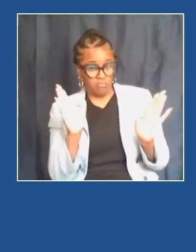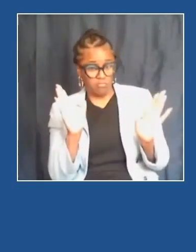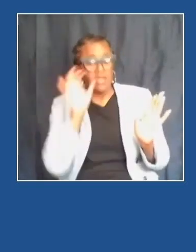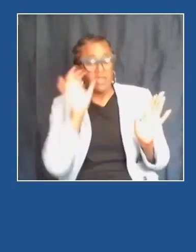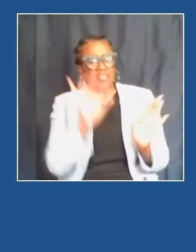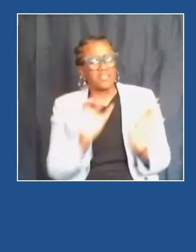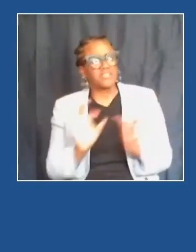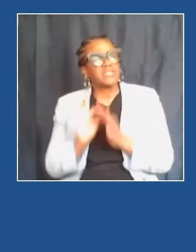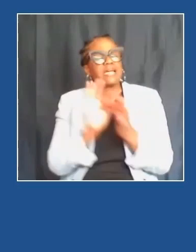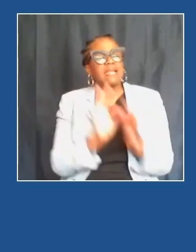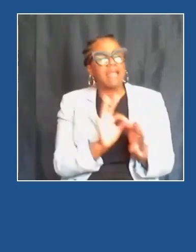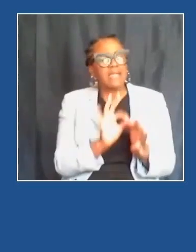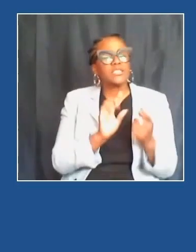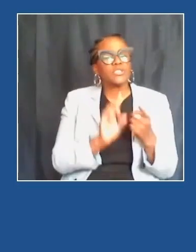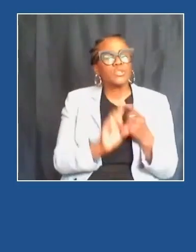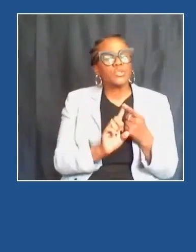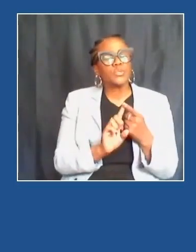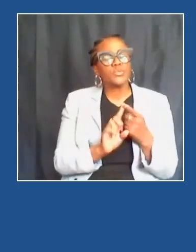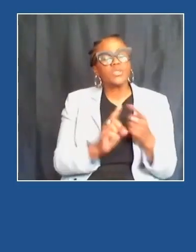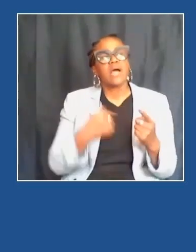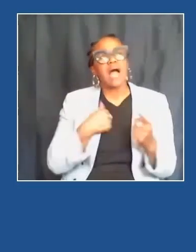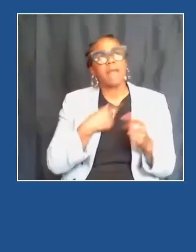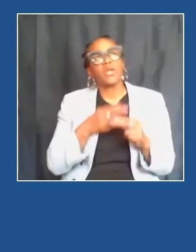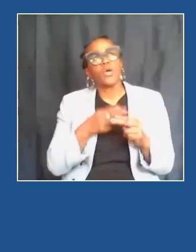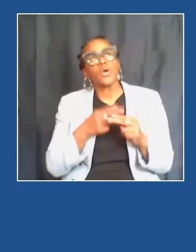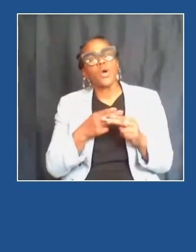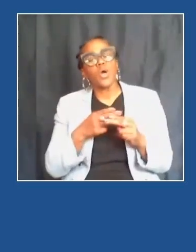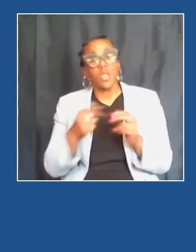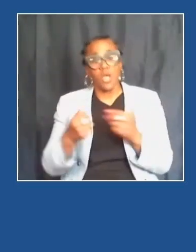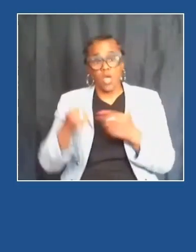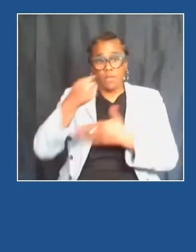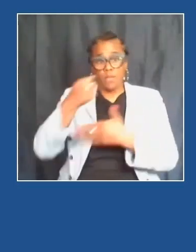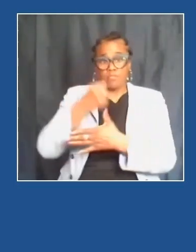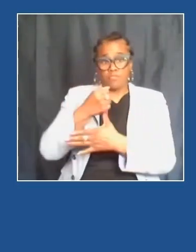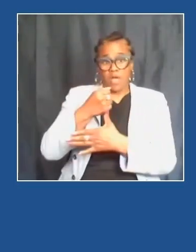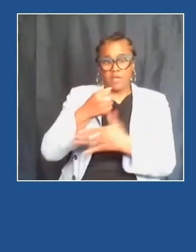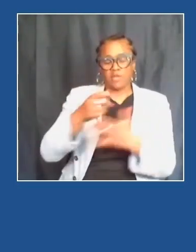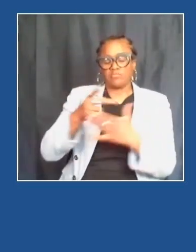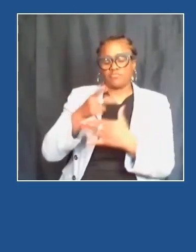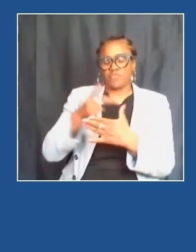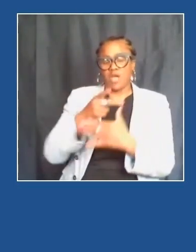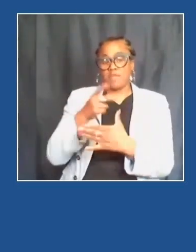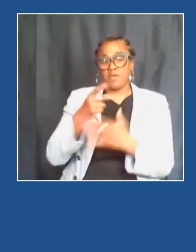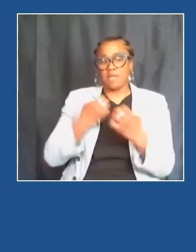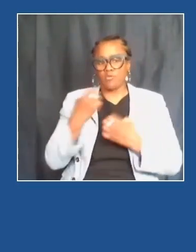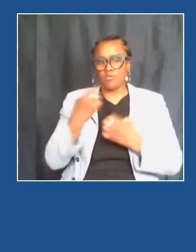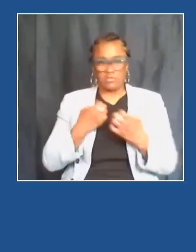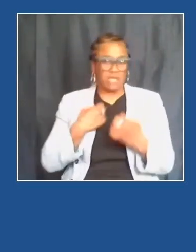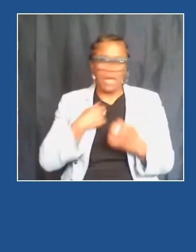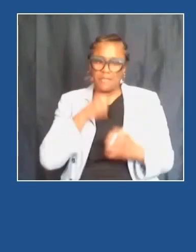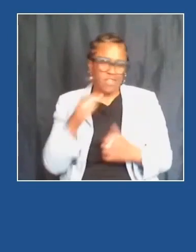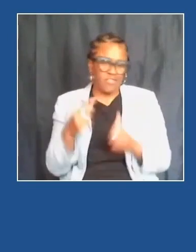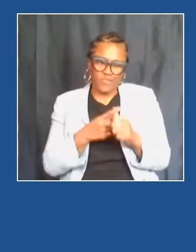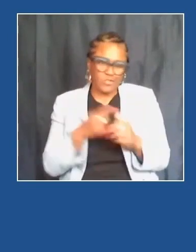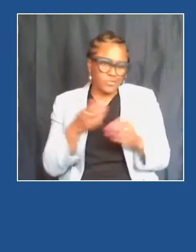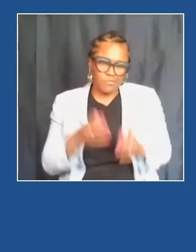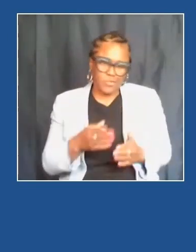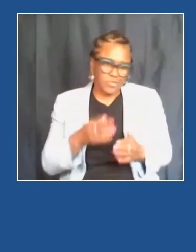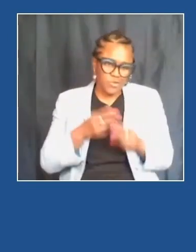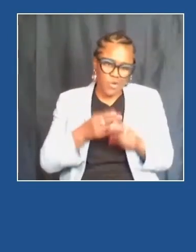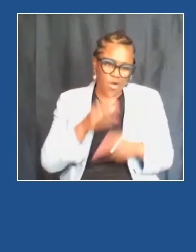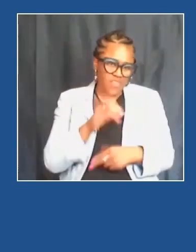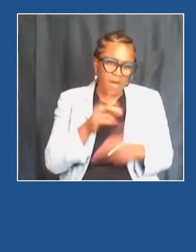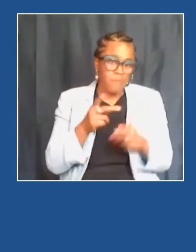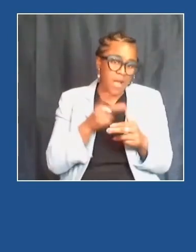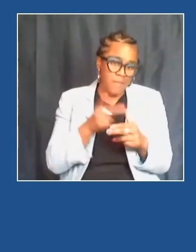do with what I'm going to call primary emotions. Now, I'm not the first person to call these primary emotions. This is a term, actually, I